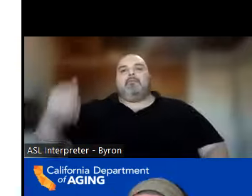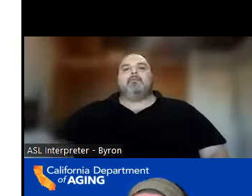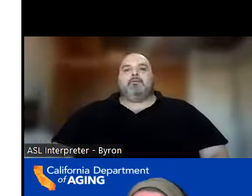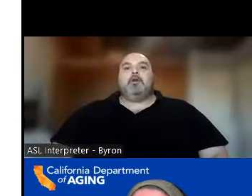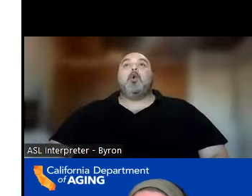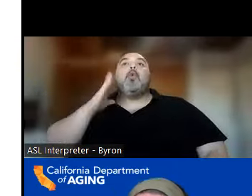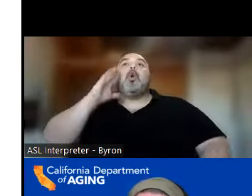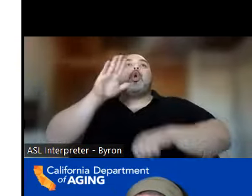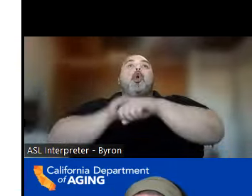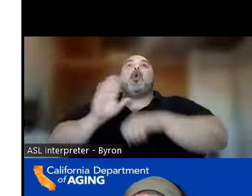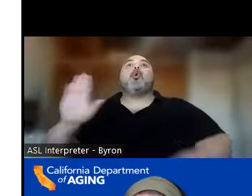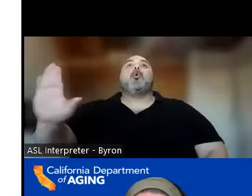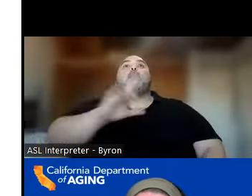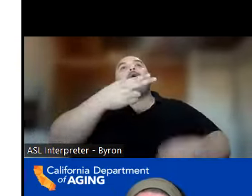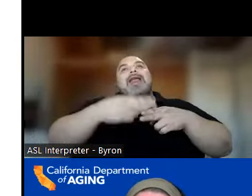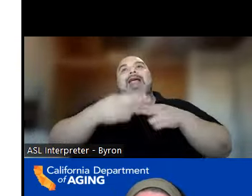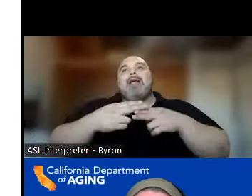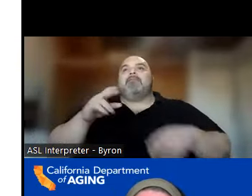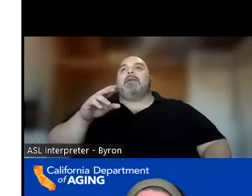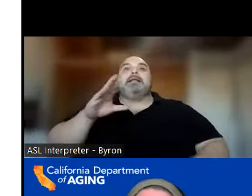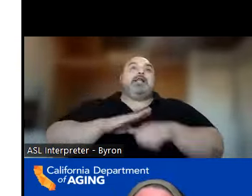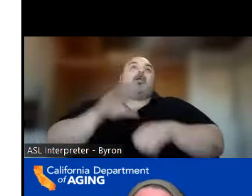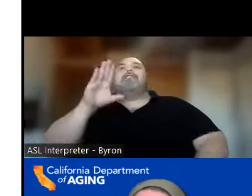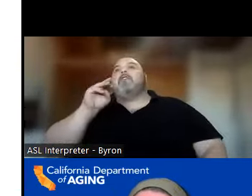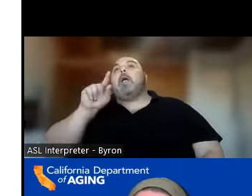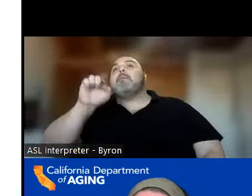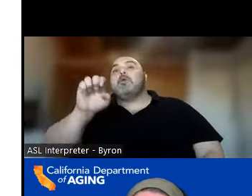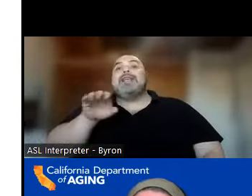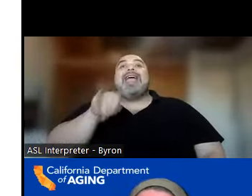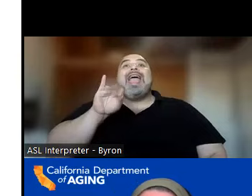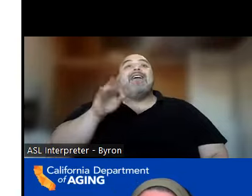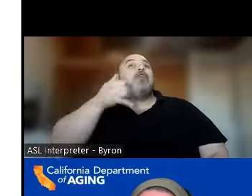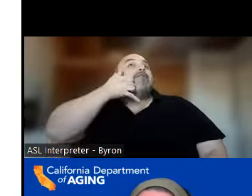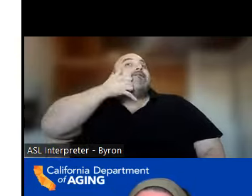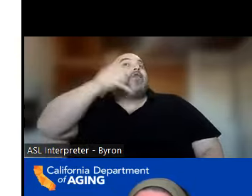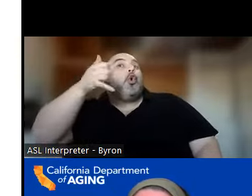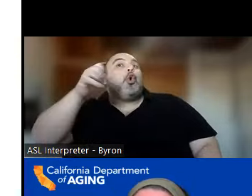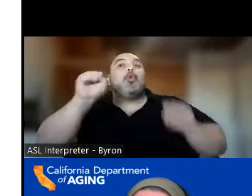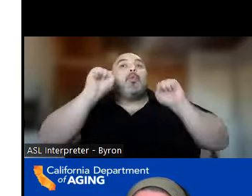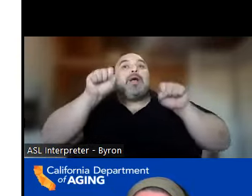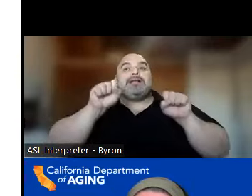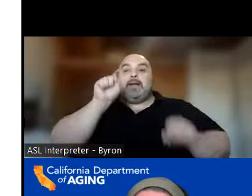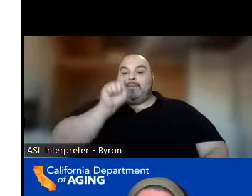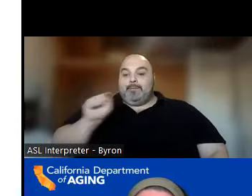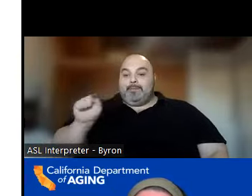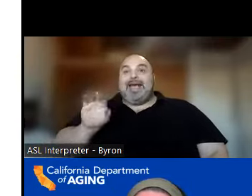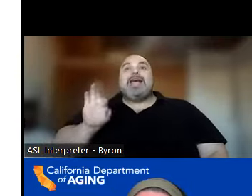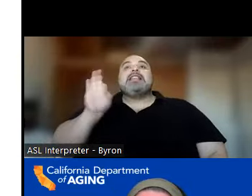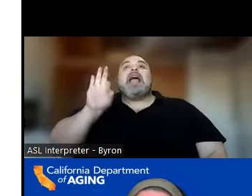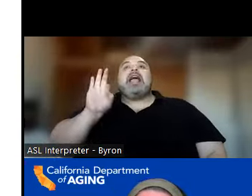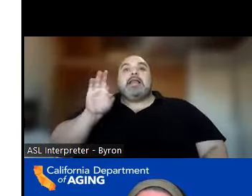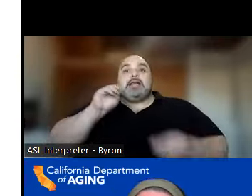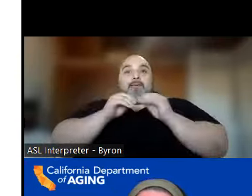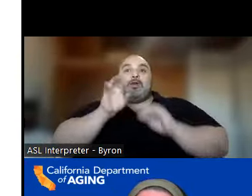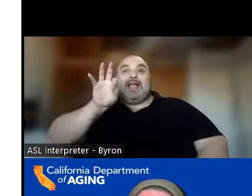your name and unmute your line. If you're joining us by phone, you can press 9 on your dial pad to raise your